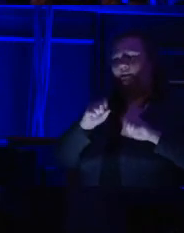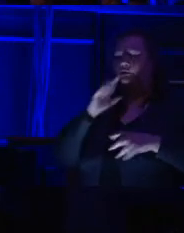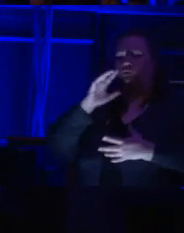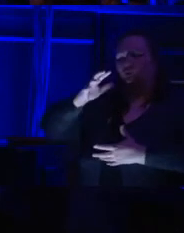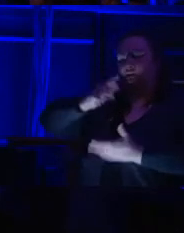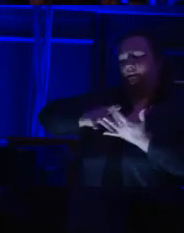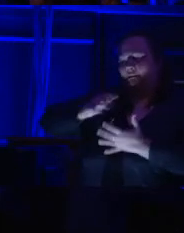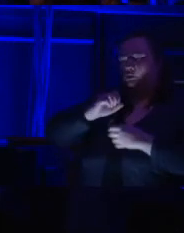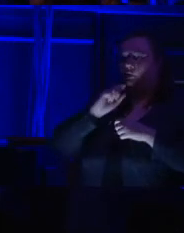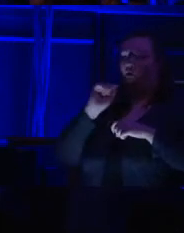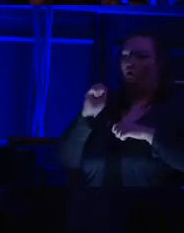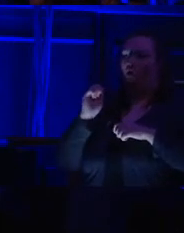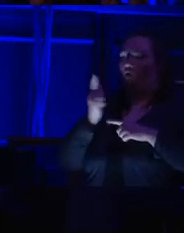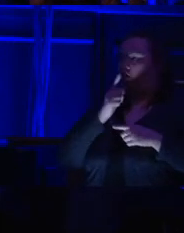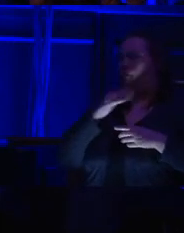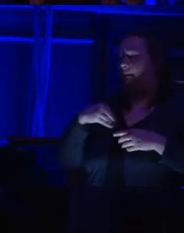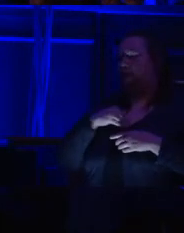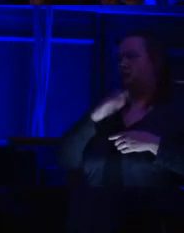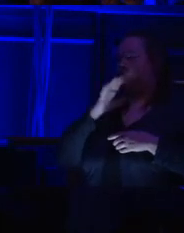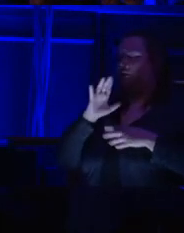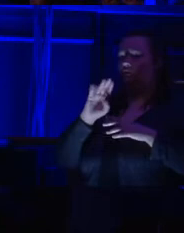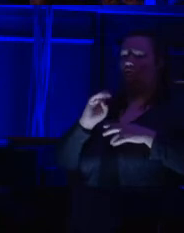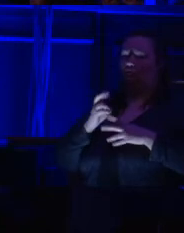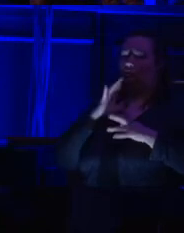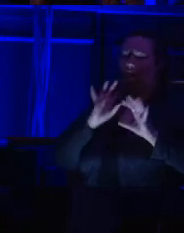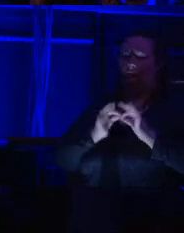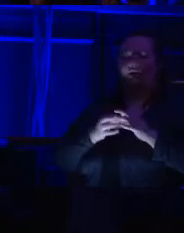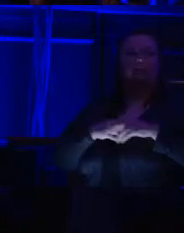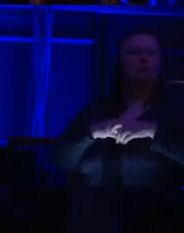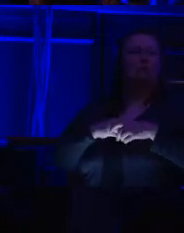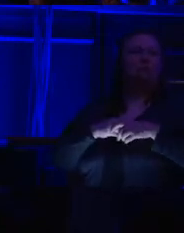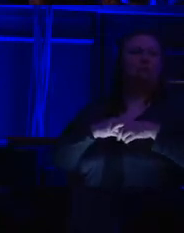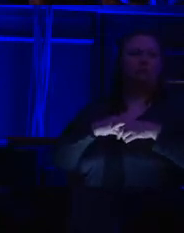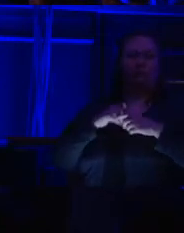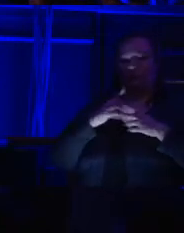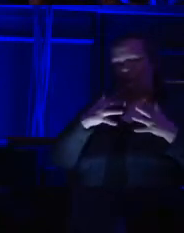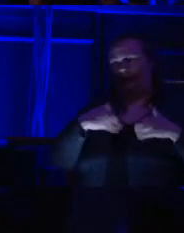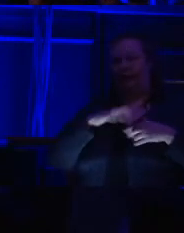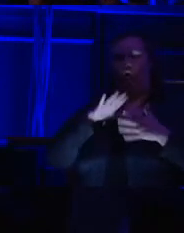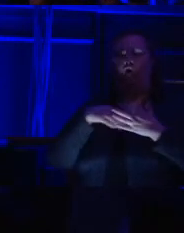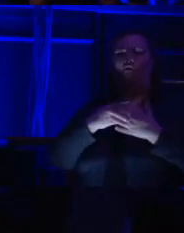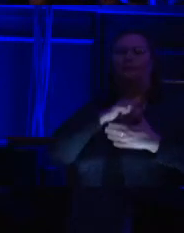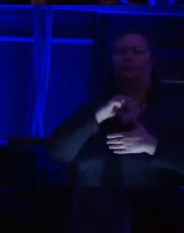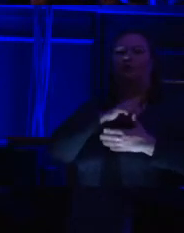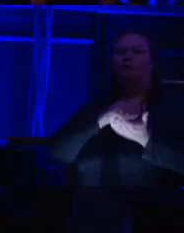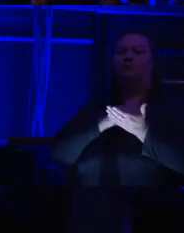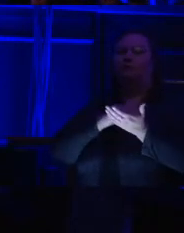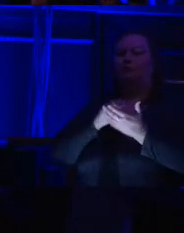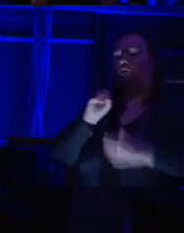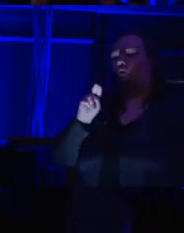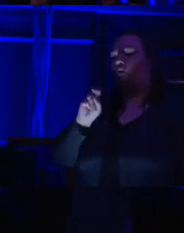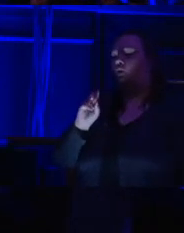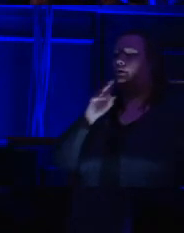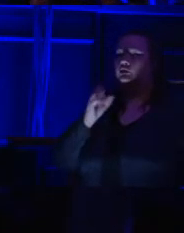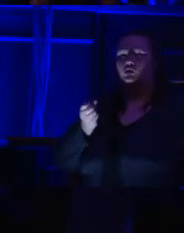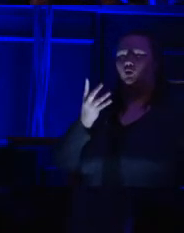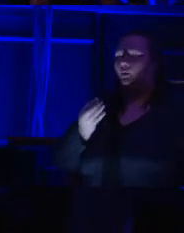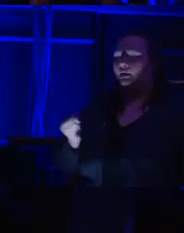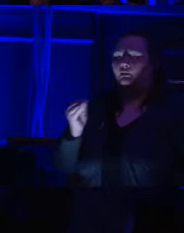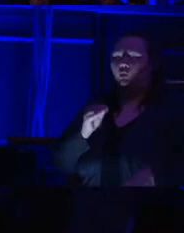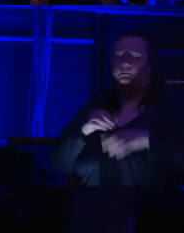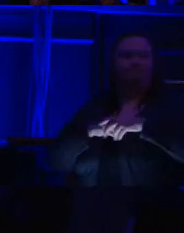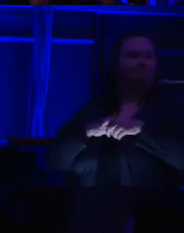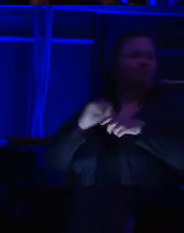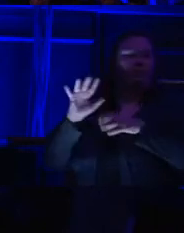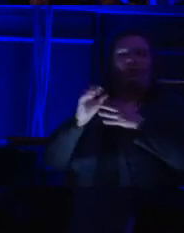all members of the Michigan family. You possess these qualities, Dr. Ono, and so many more.